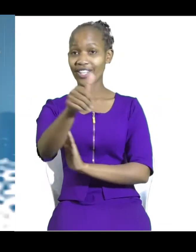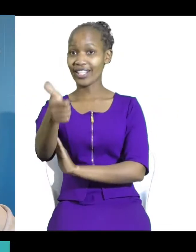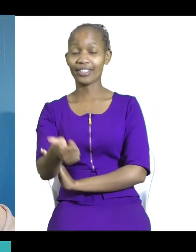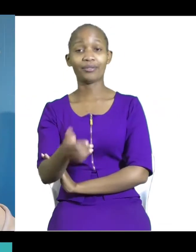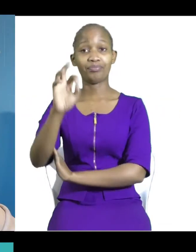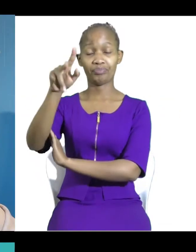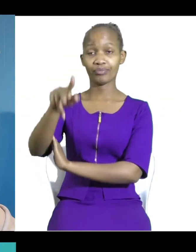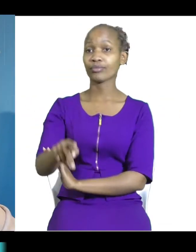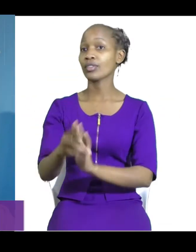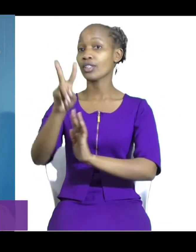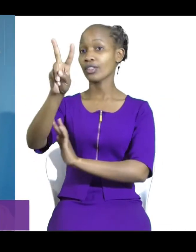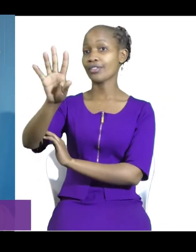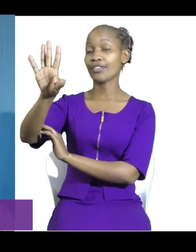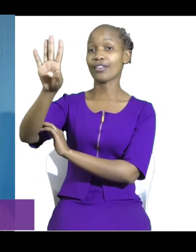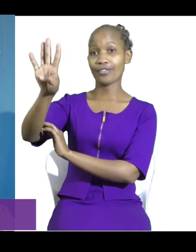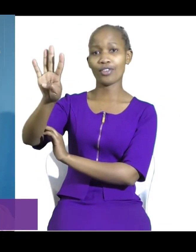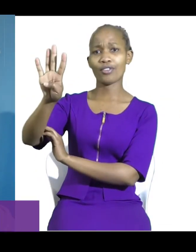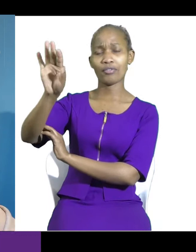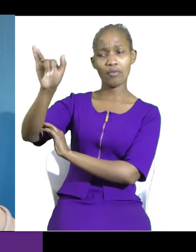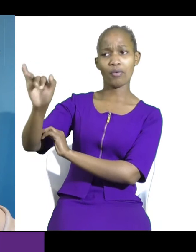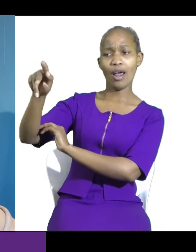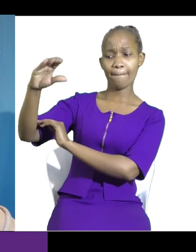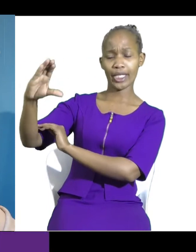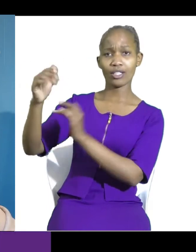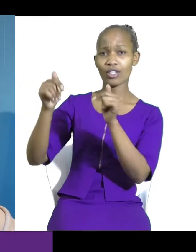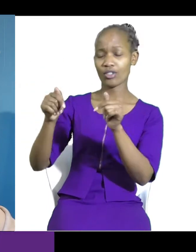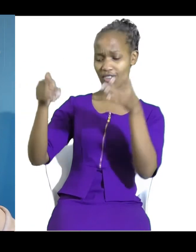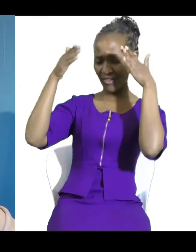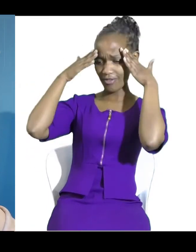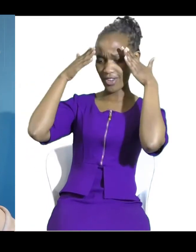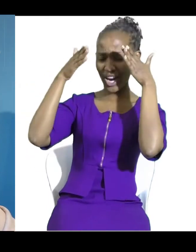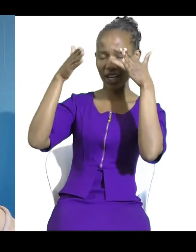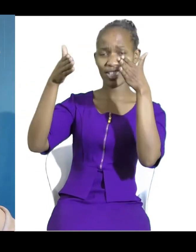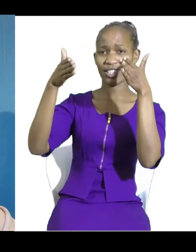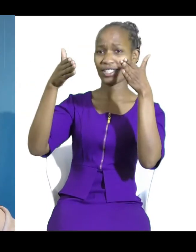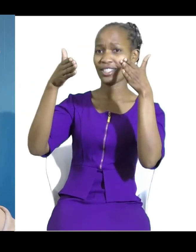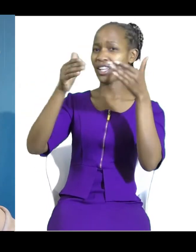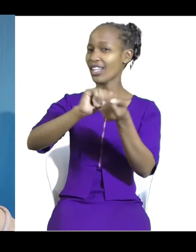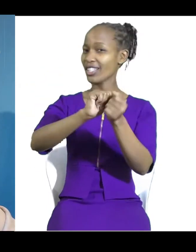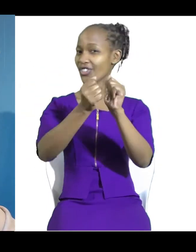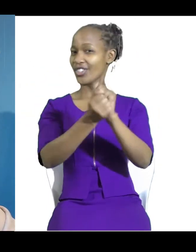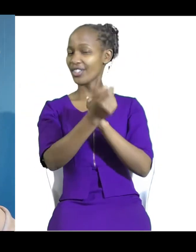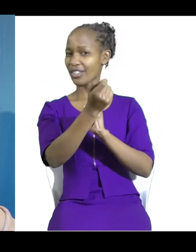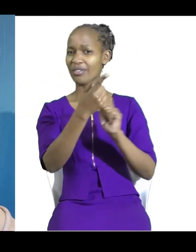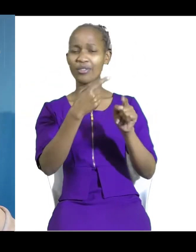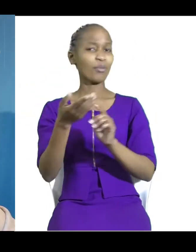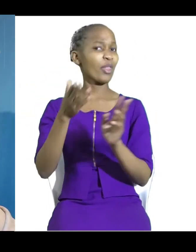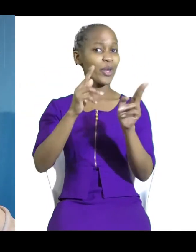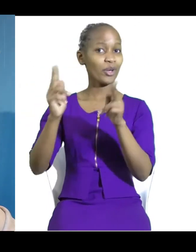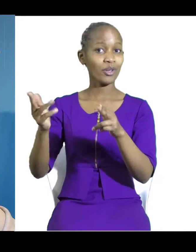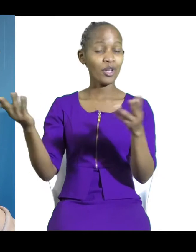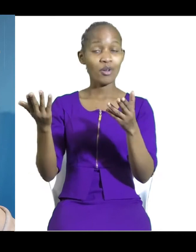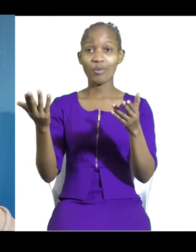Welcome to yet another episode of 254 YPC. Today we are shifting the focus slightly and moving from what we usually